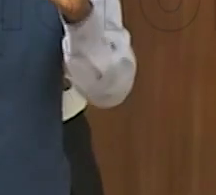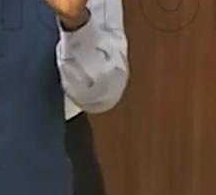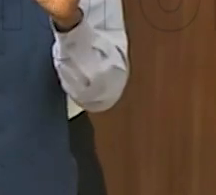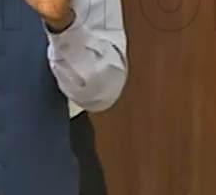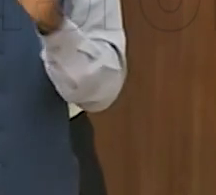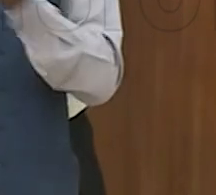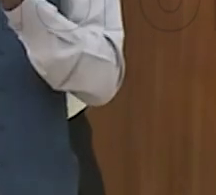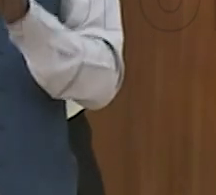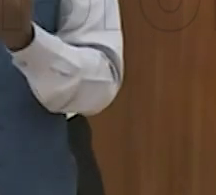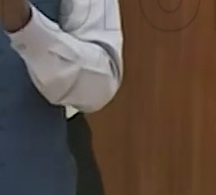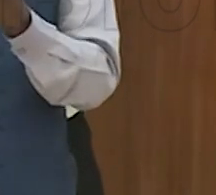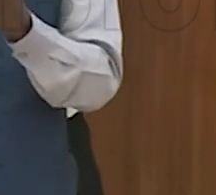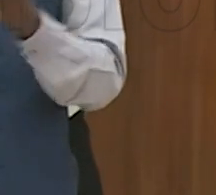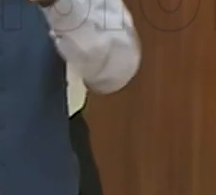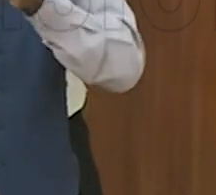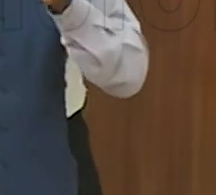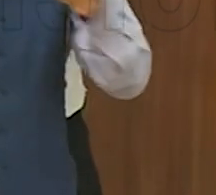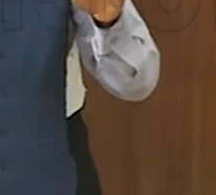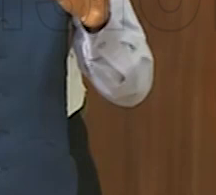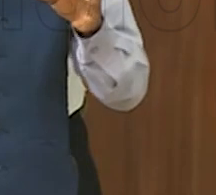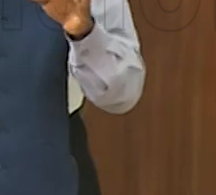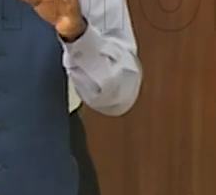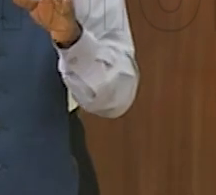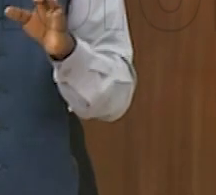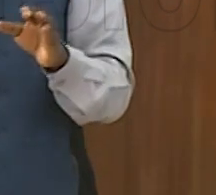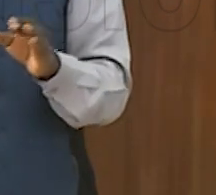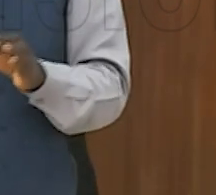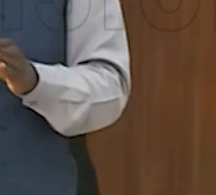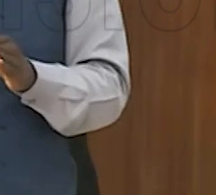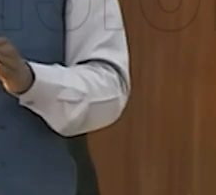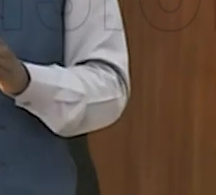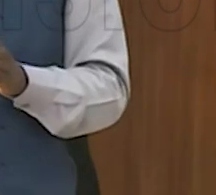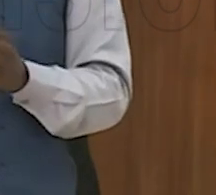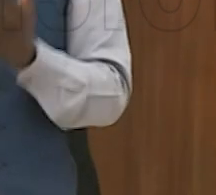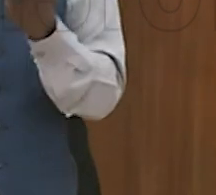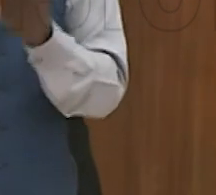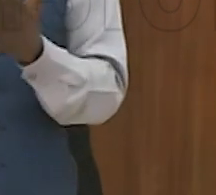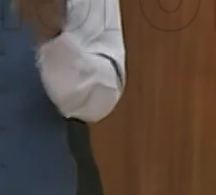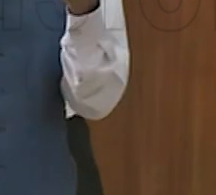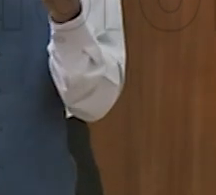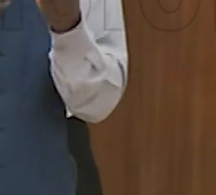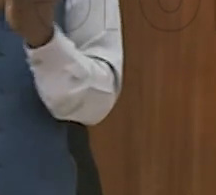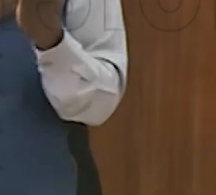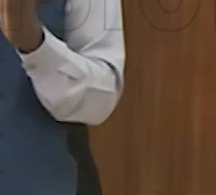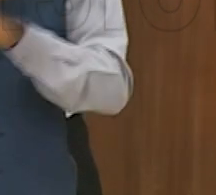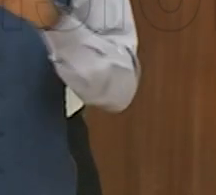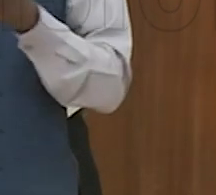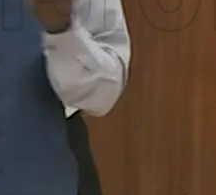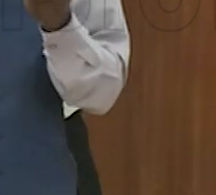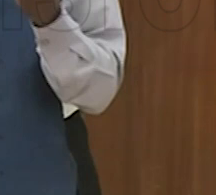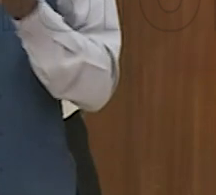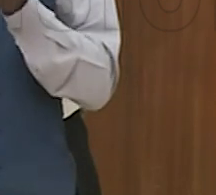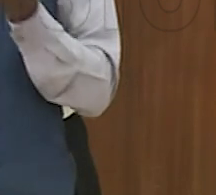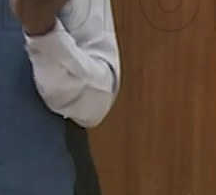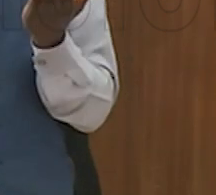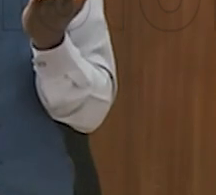that shows that this virus is potent. It does not discriminate. So please don't think it is an